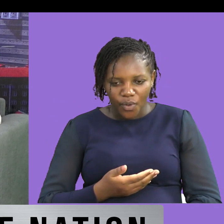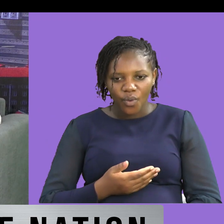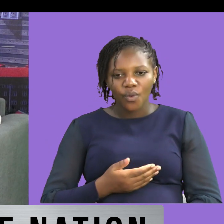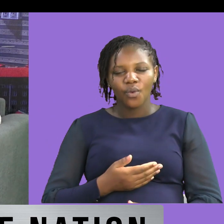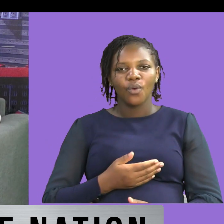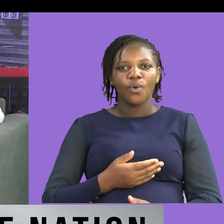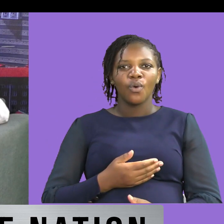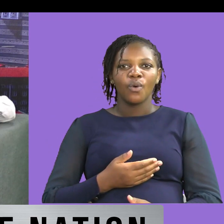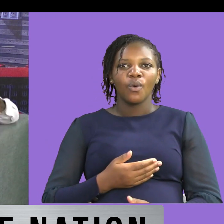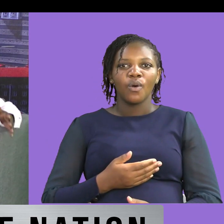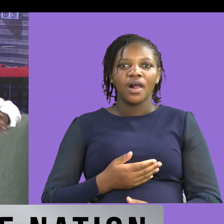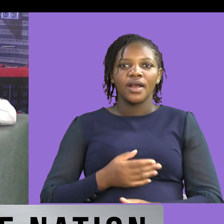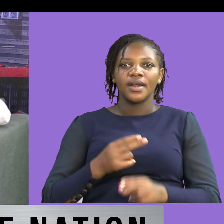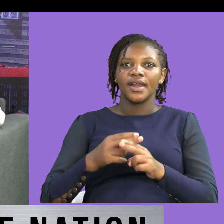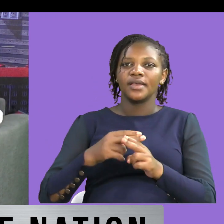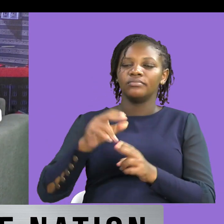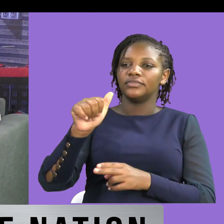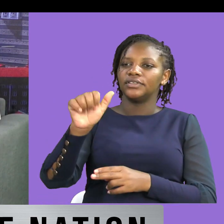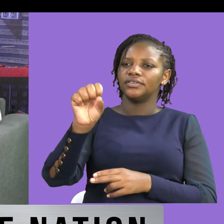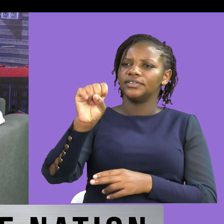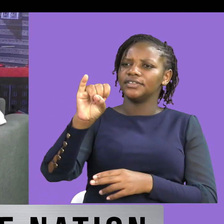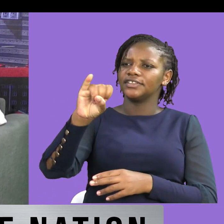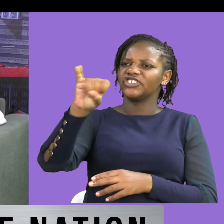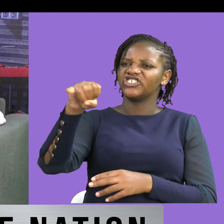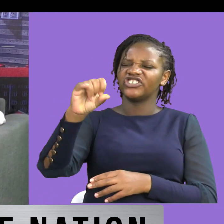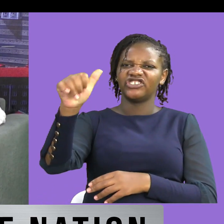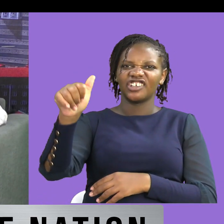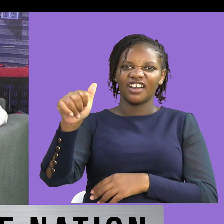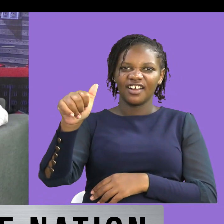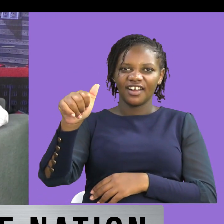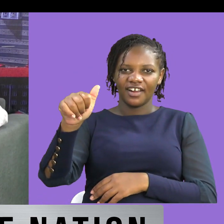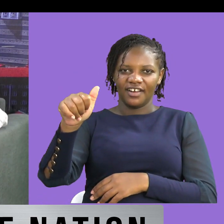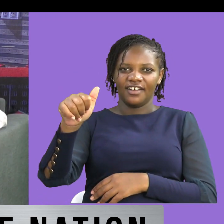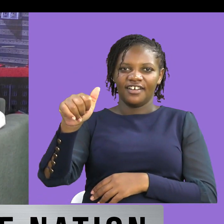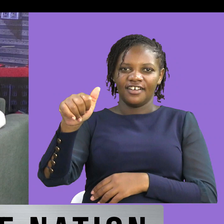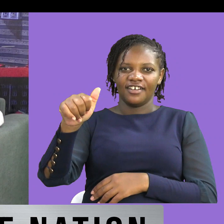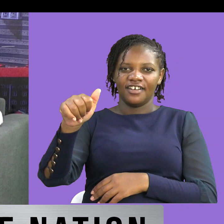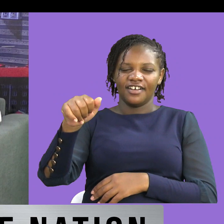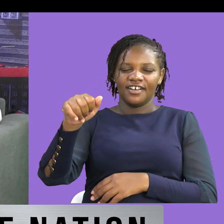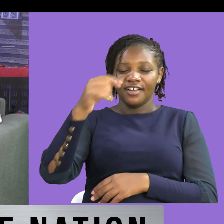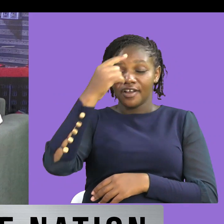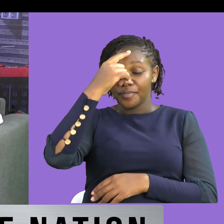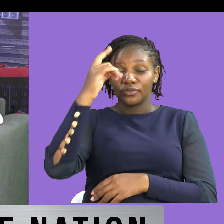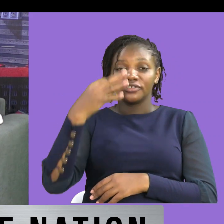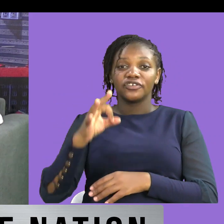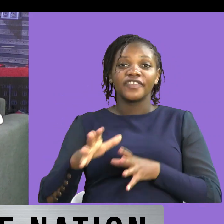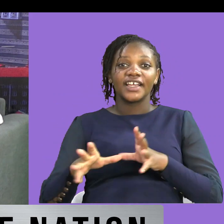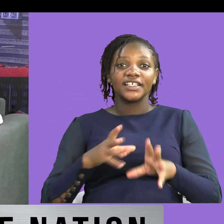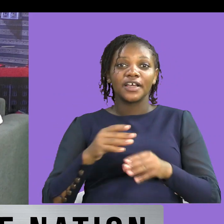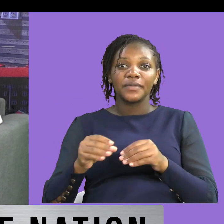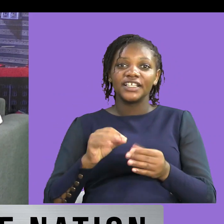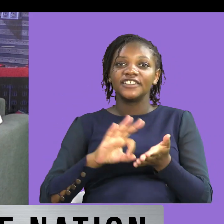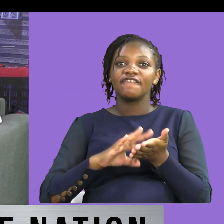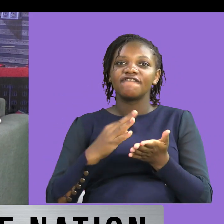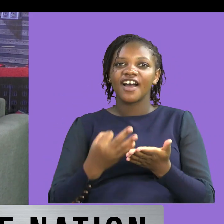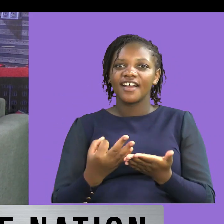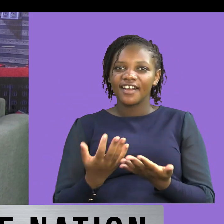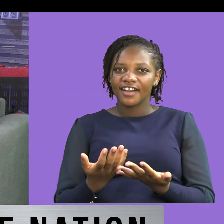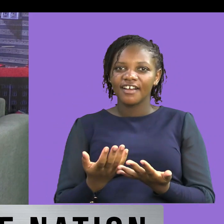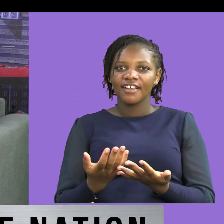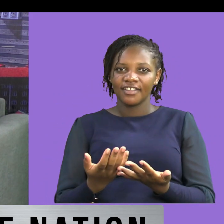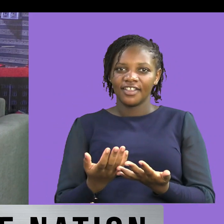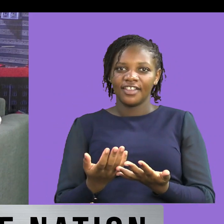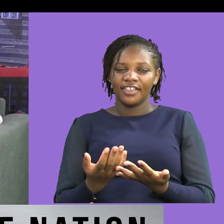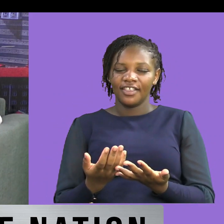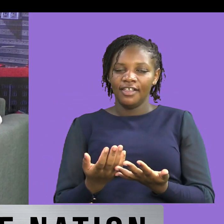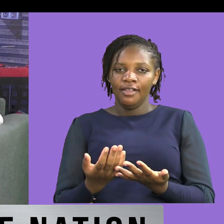National Fund for the I will Disabled move aside and let her imeponea kwa shindano. Imepotea kwa tundu la shindano. Tundu la